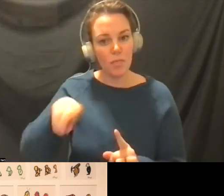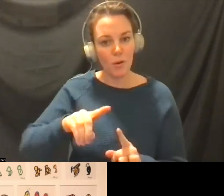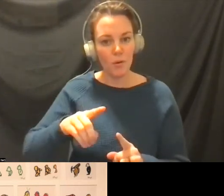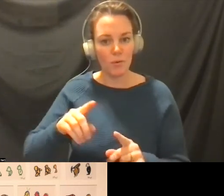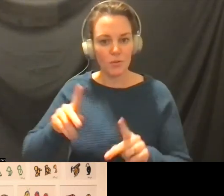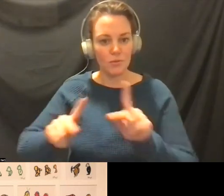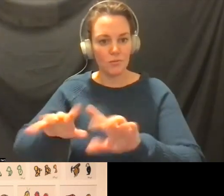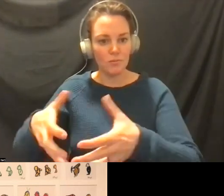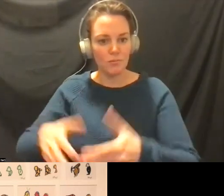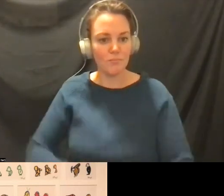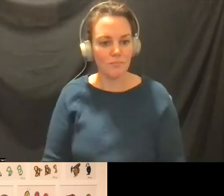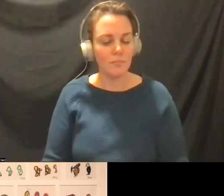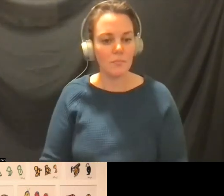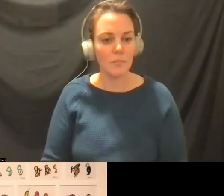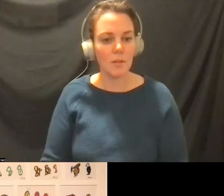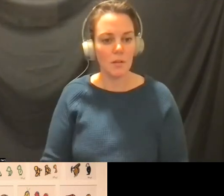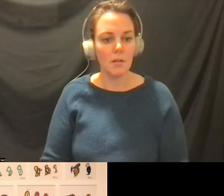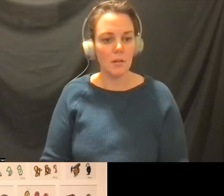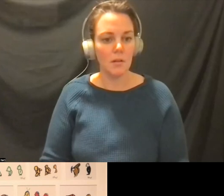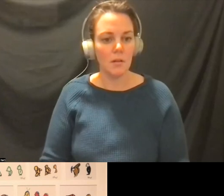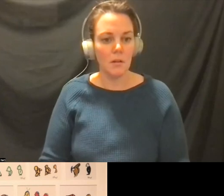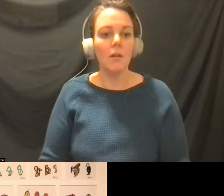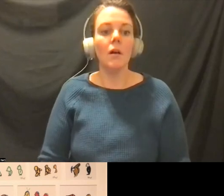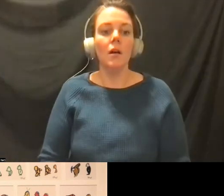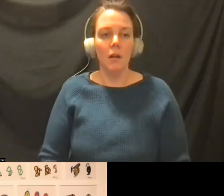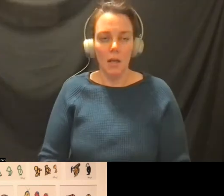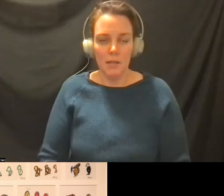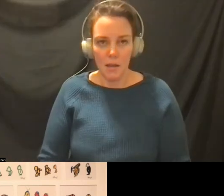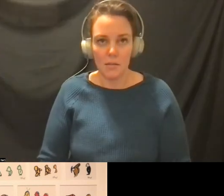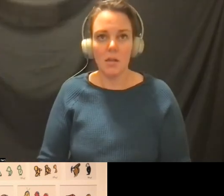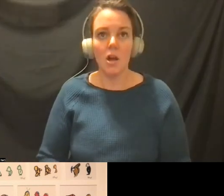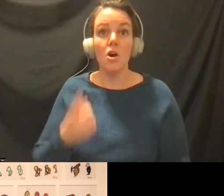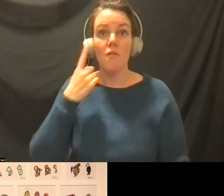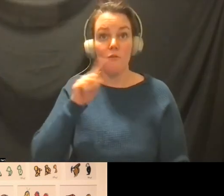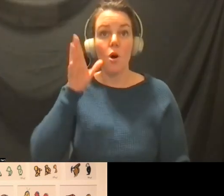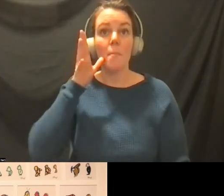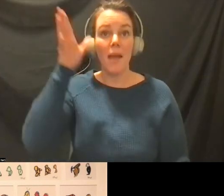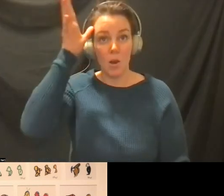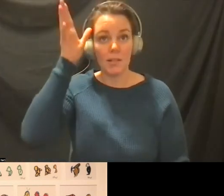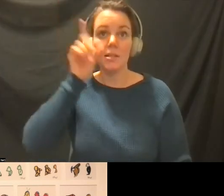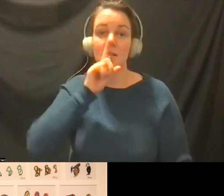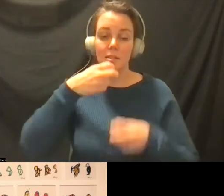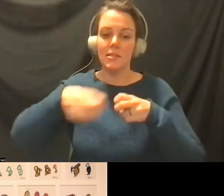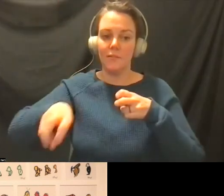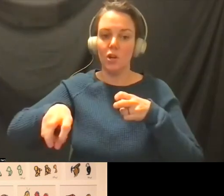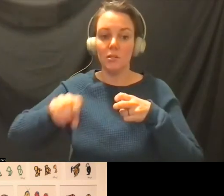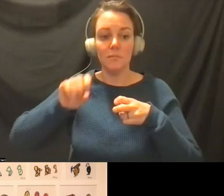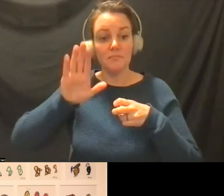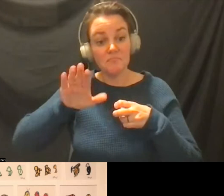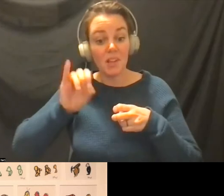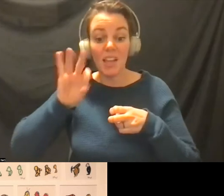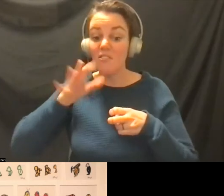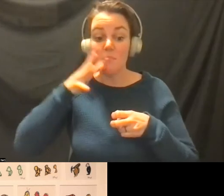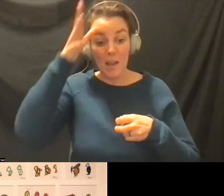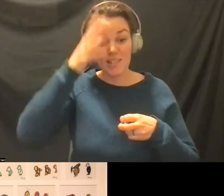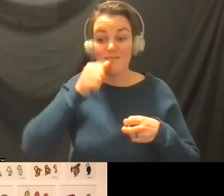population? Yeah, so I think in the parents, it's very difficult, particularly if the parent isn't there